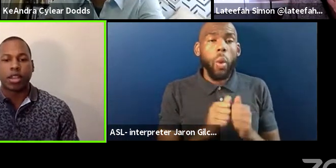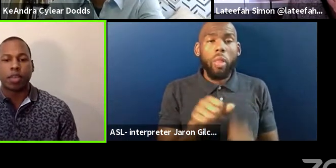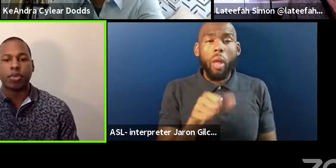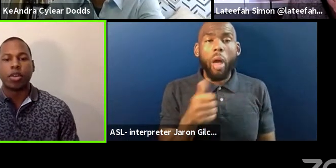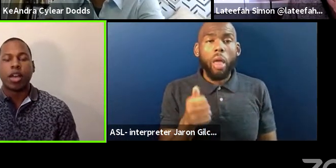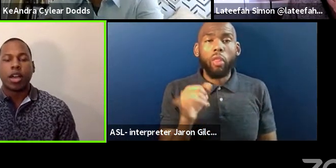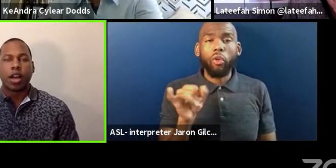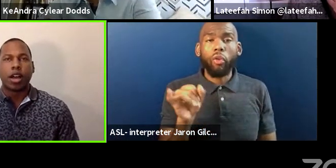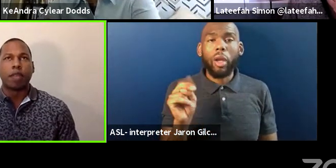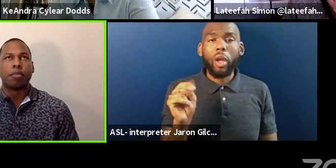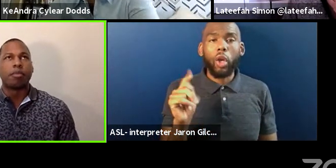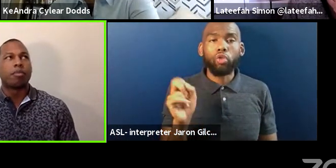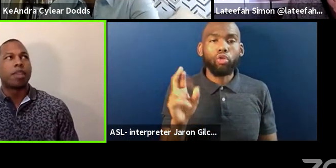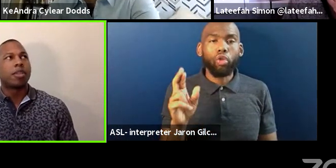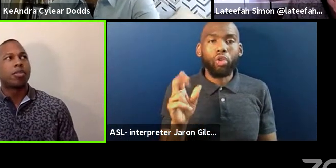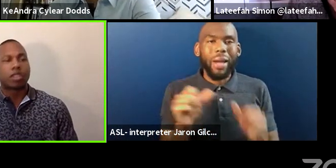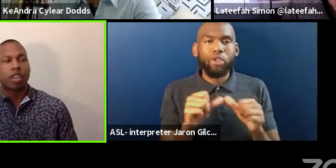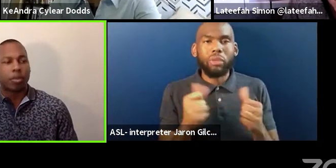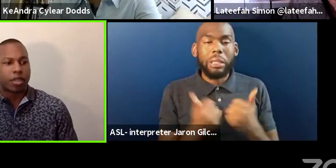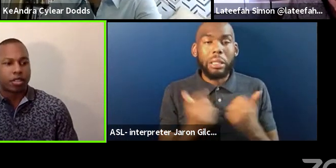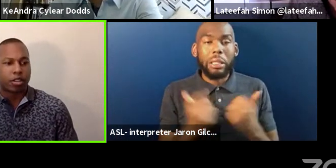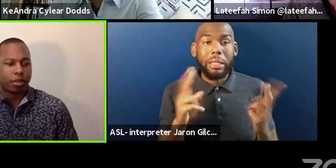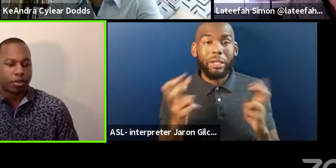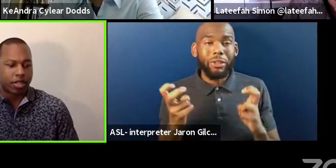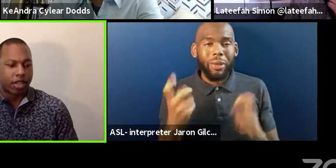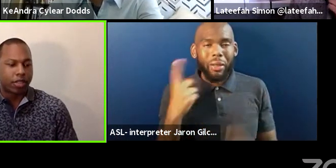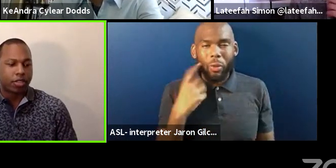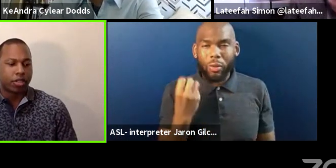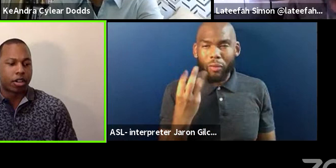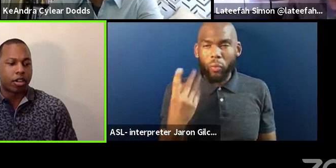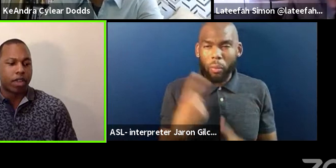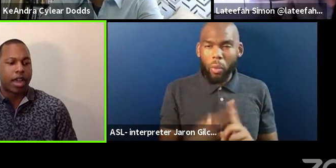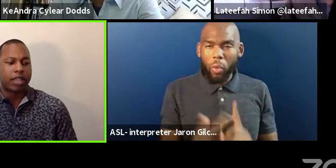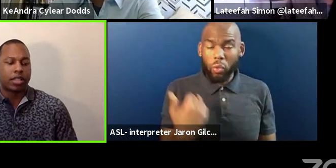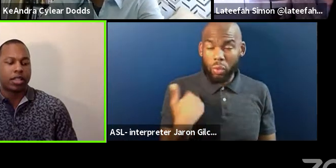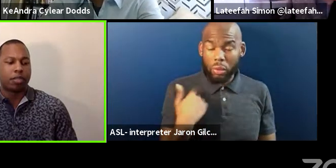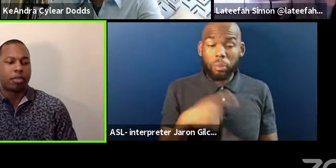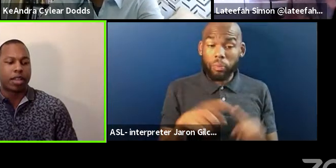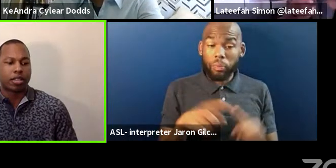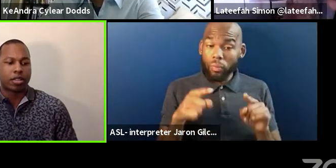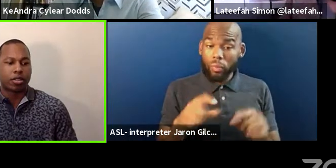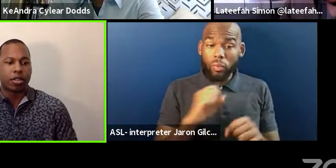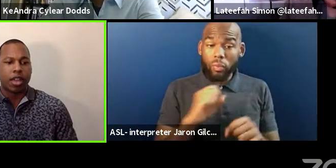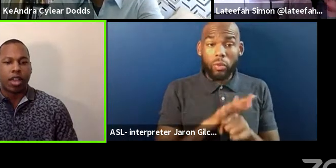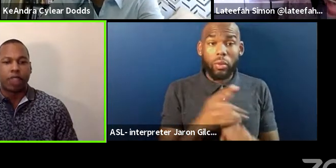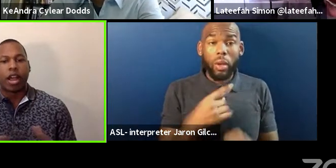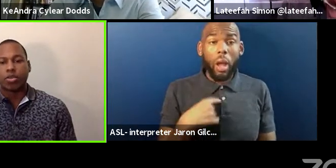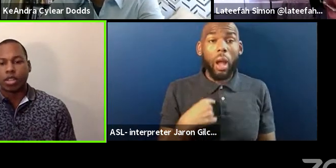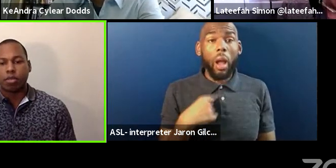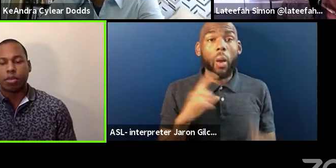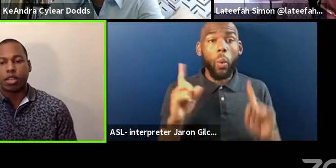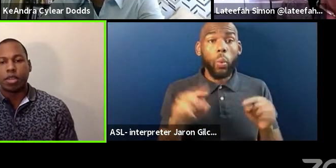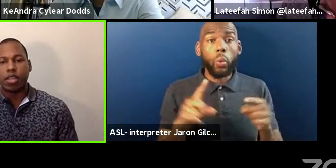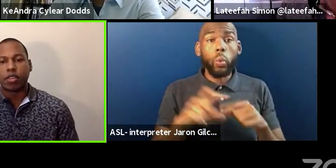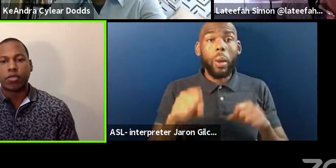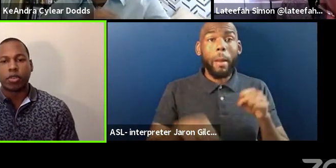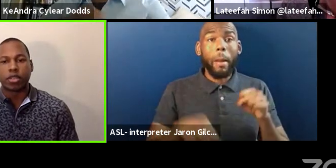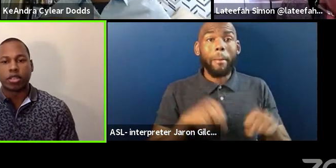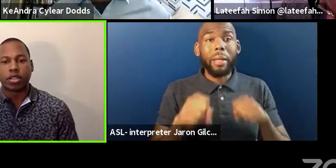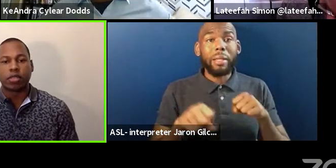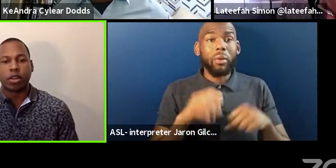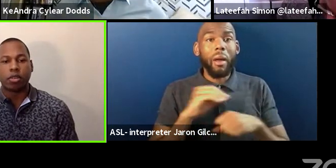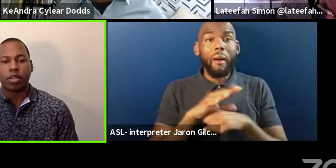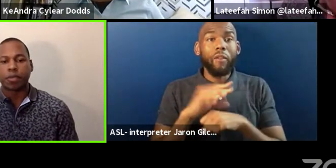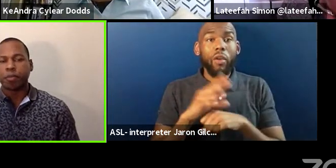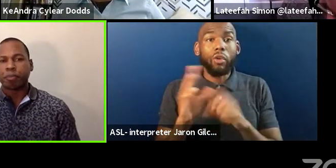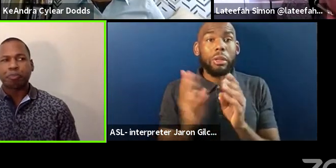for example, maybe it was a couple months ago, but it was definitely during COVID, I attended a bicycle advisory committee meeting for the